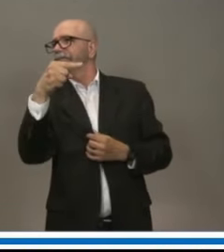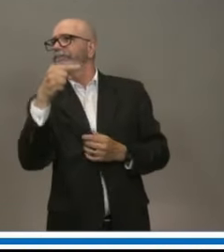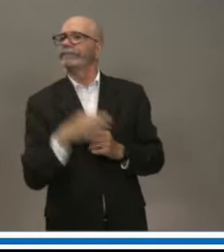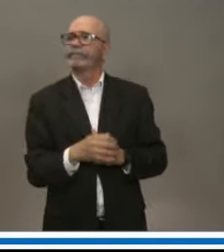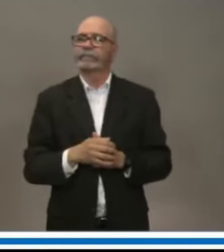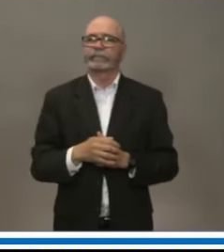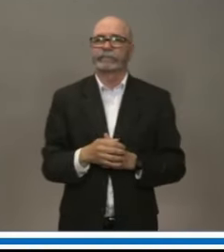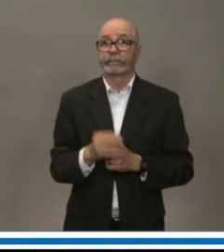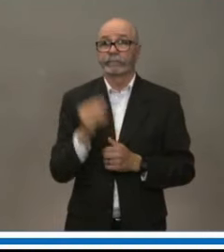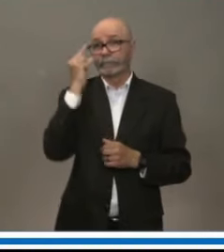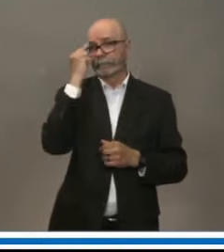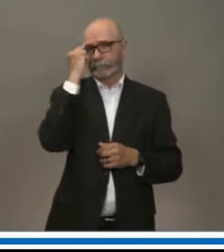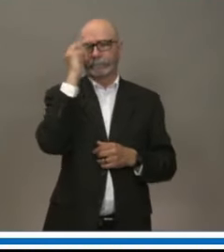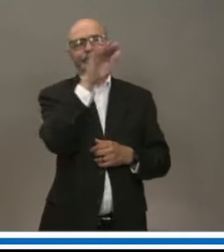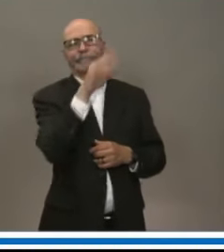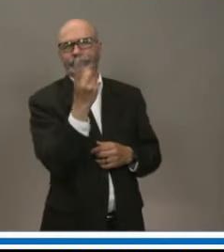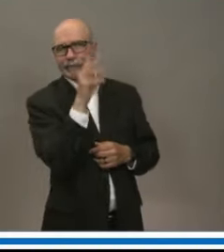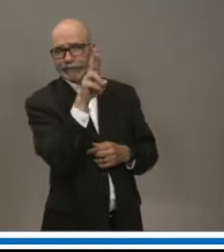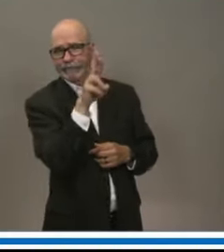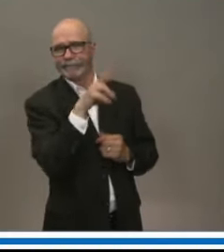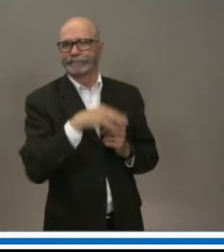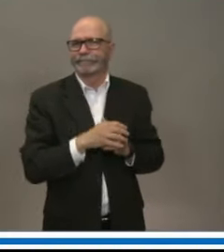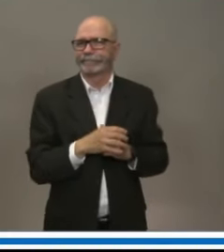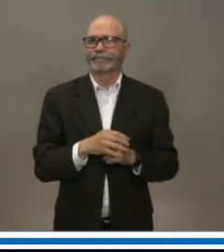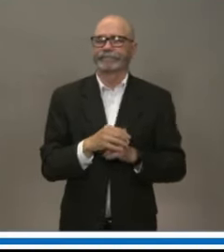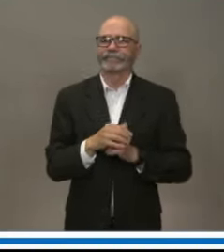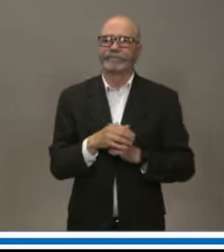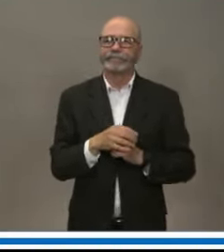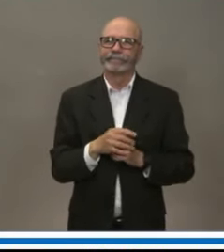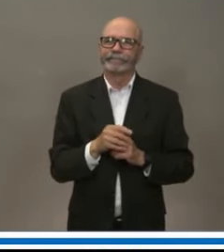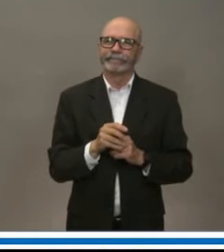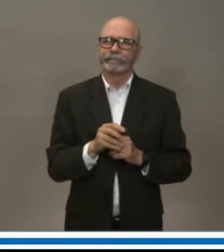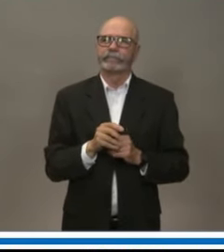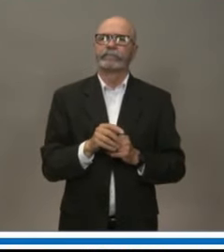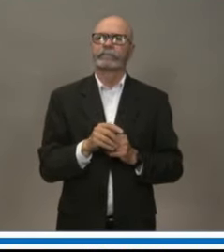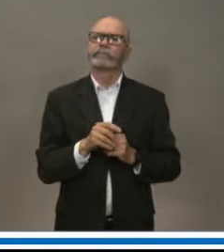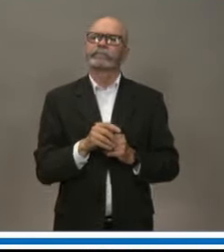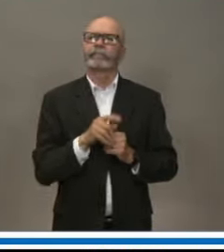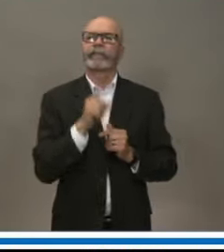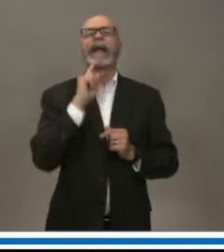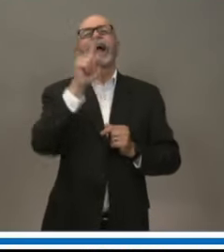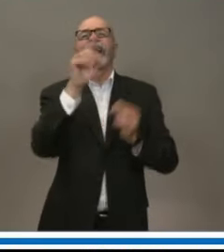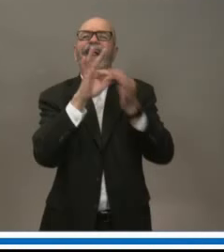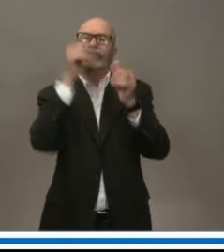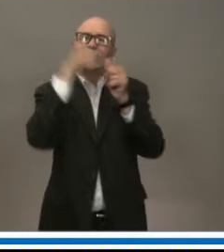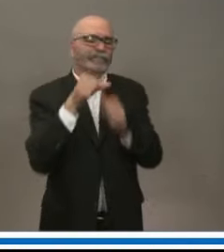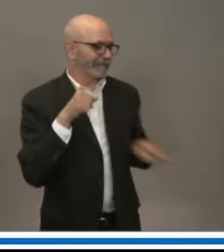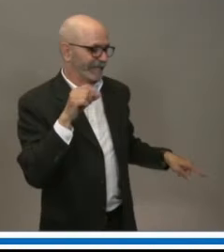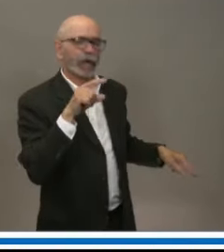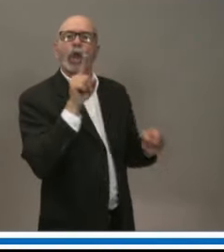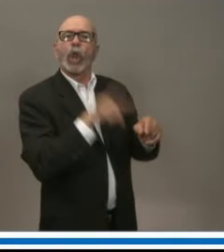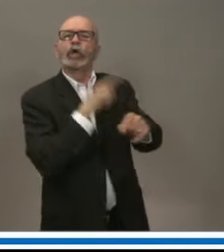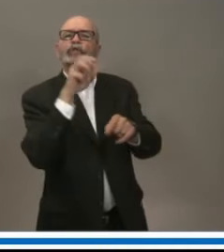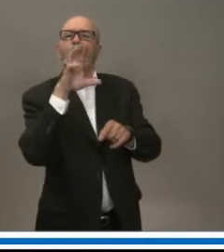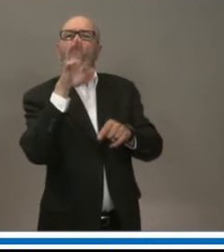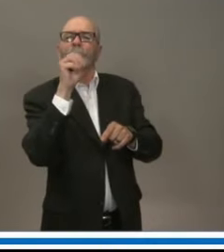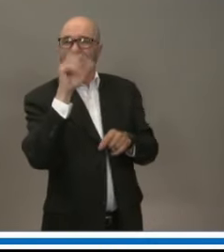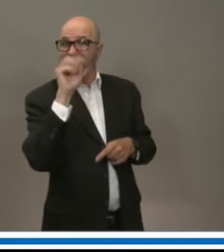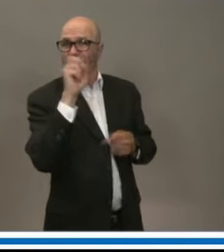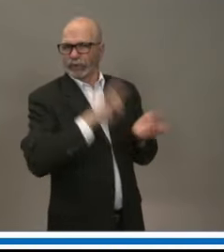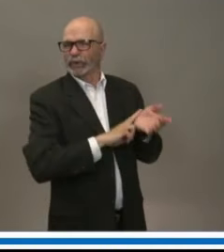want to go back a little bit to the long-term care homes, if we could. I know Northwood is actually doing recruiting on its